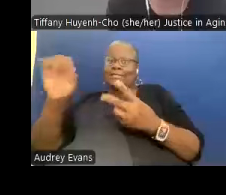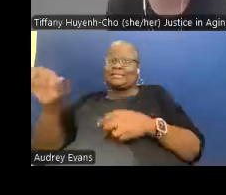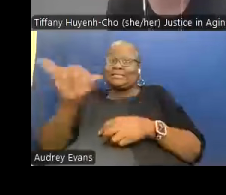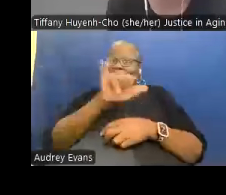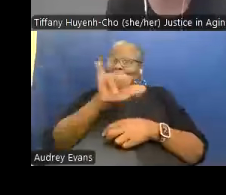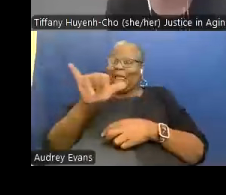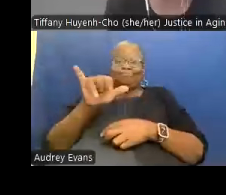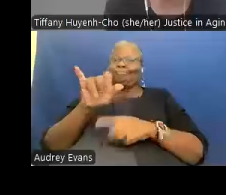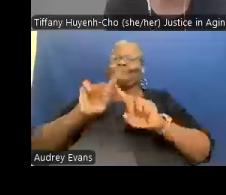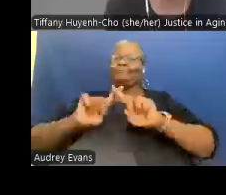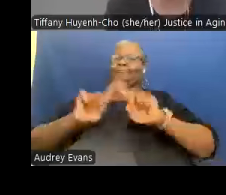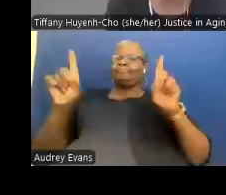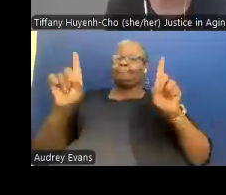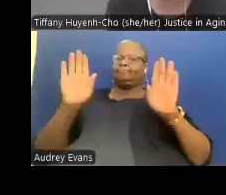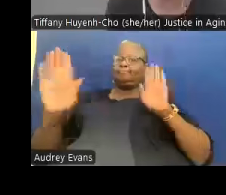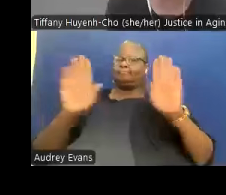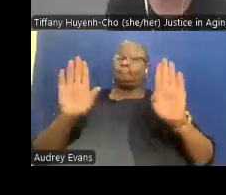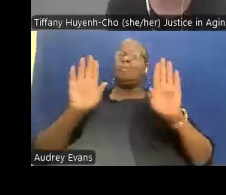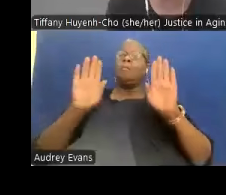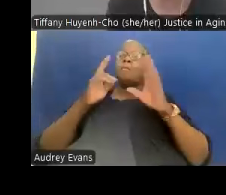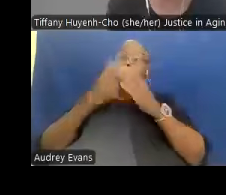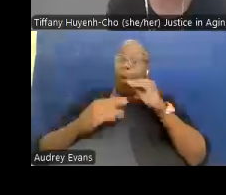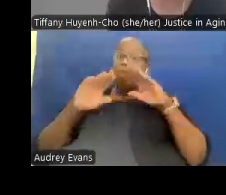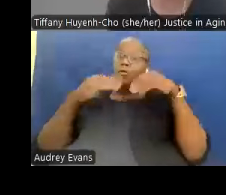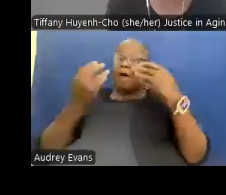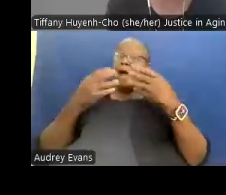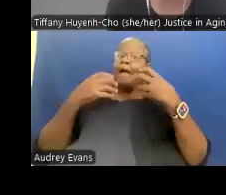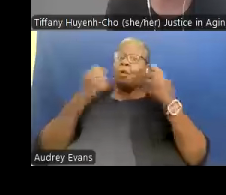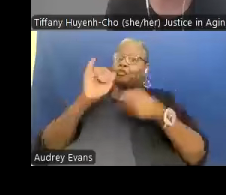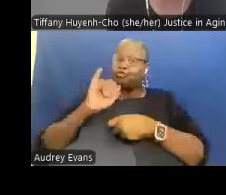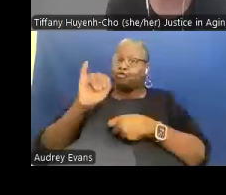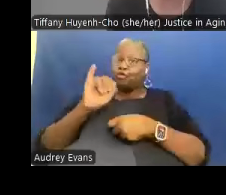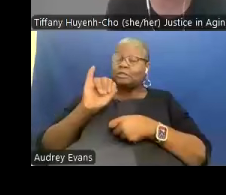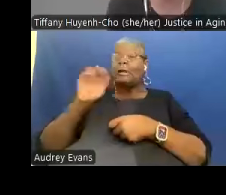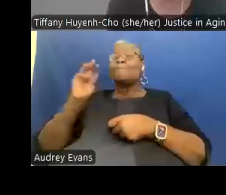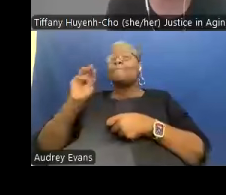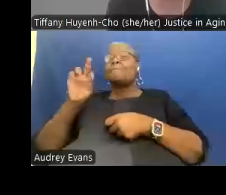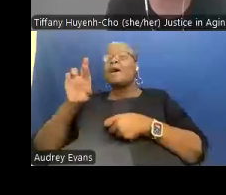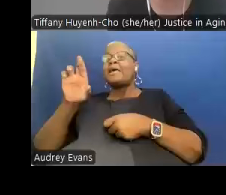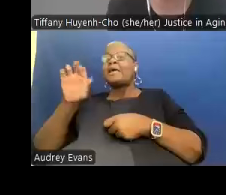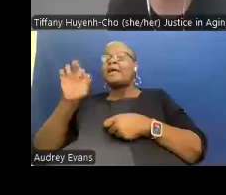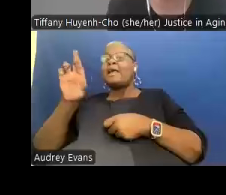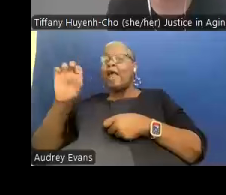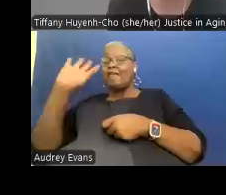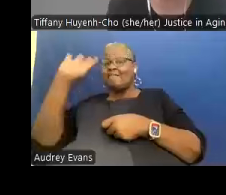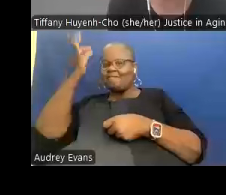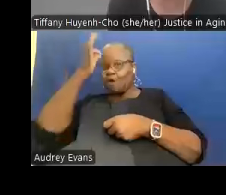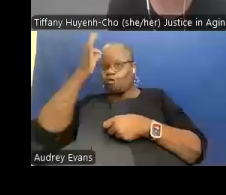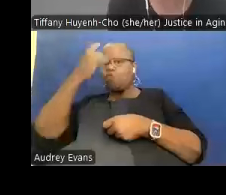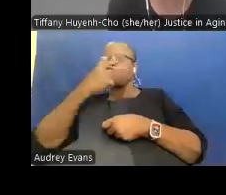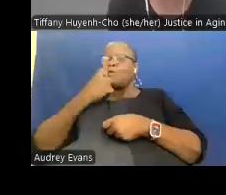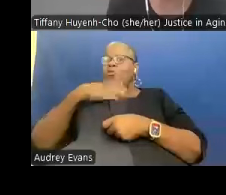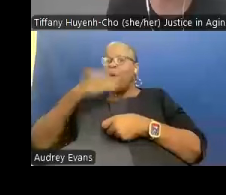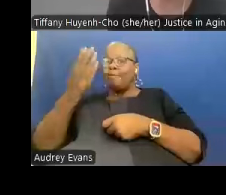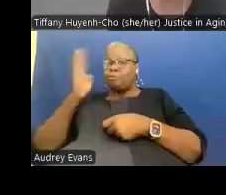separate programs. They both do provide health insurance, but Medicare is the federal health insurance program